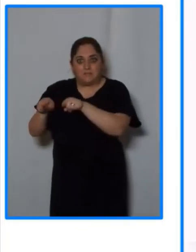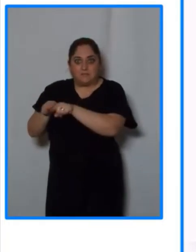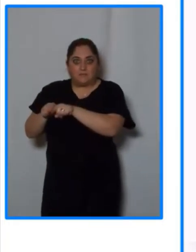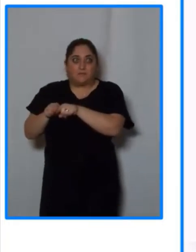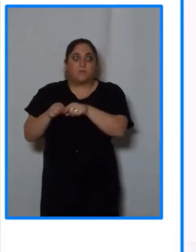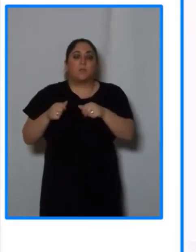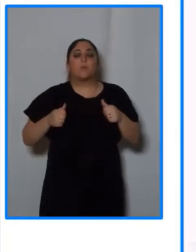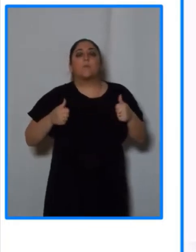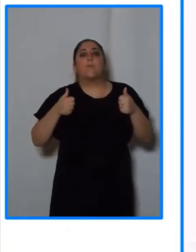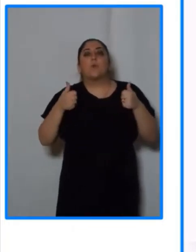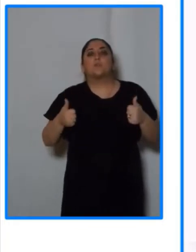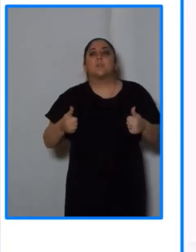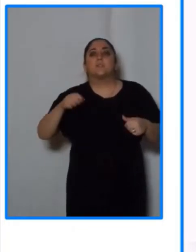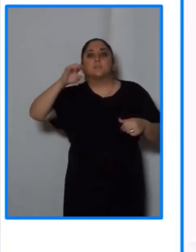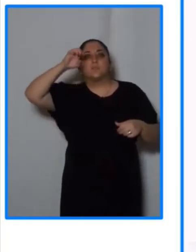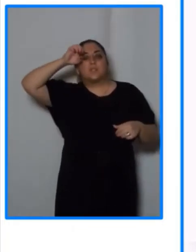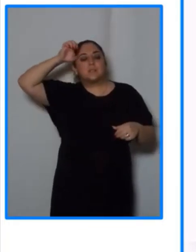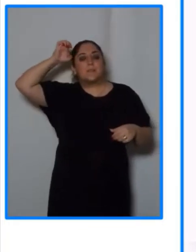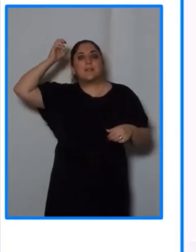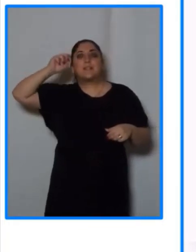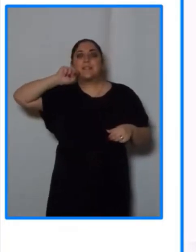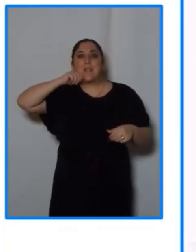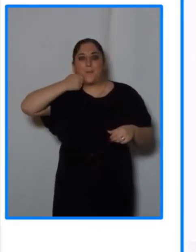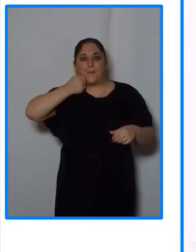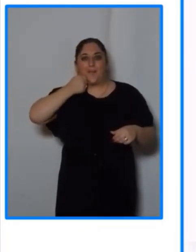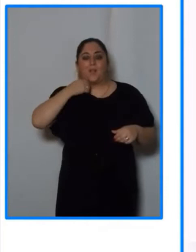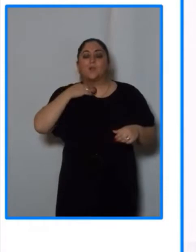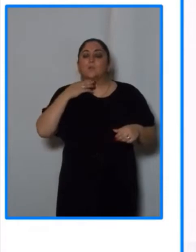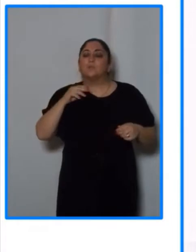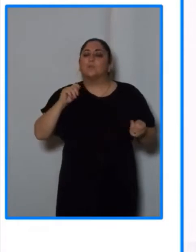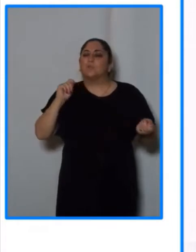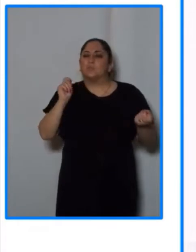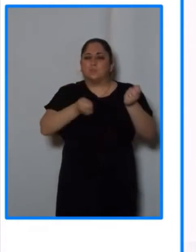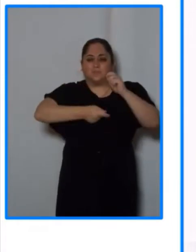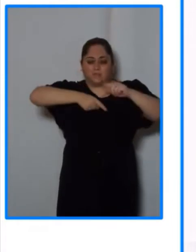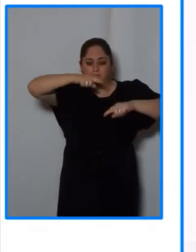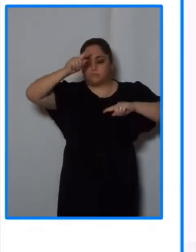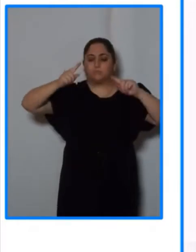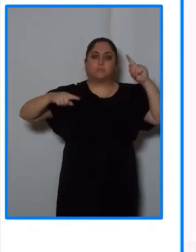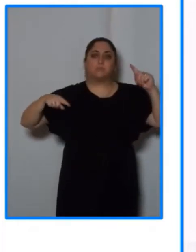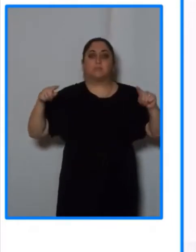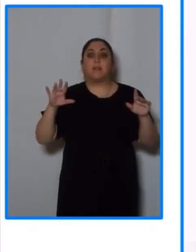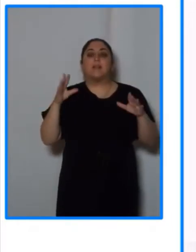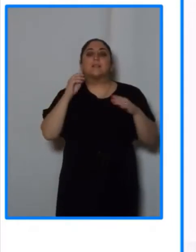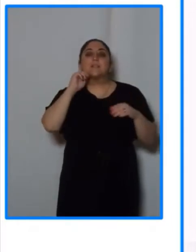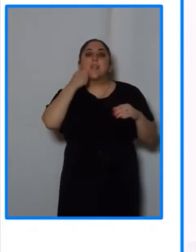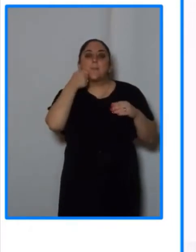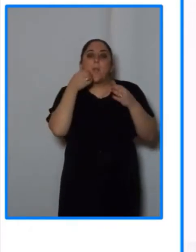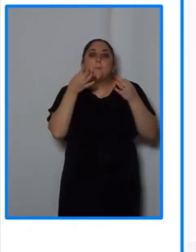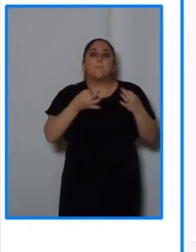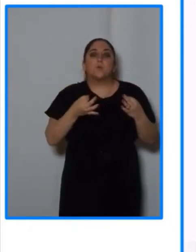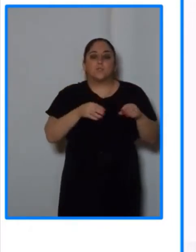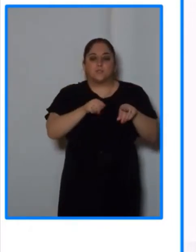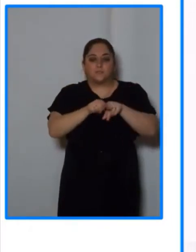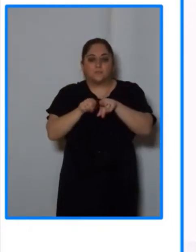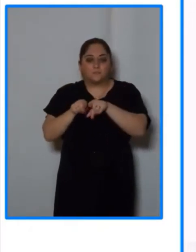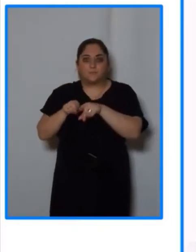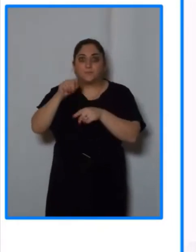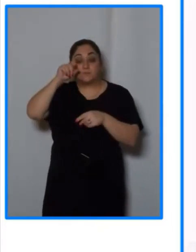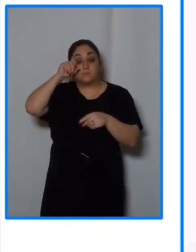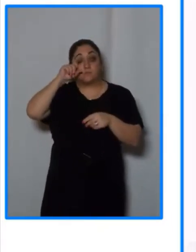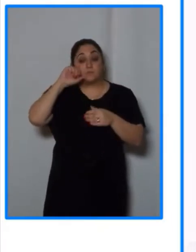for great user experience. There are certain places where users expect you to have your search feature or your contact